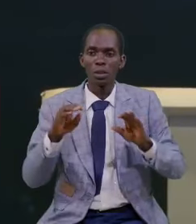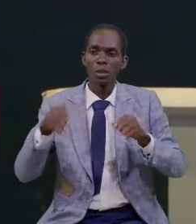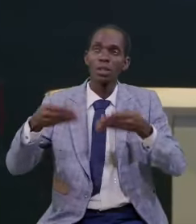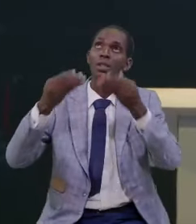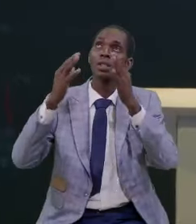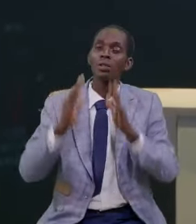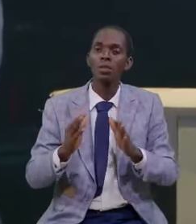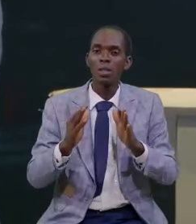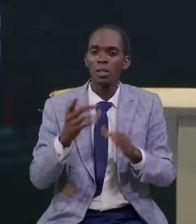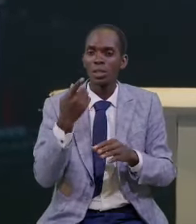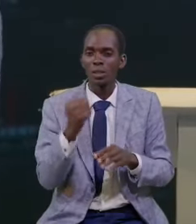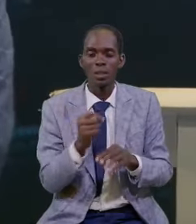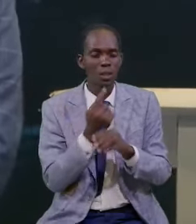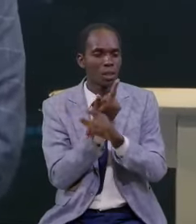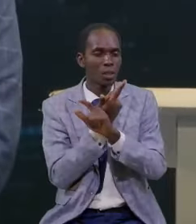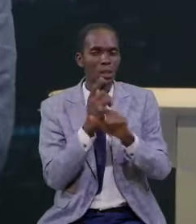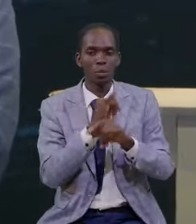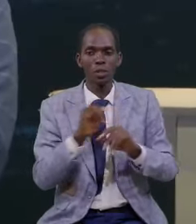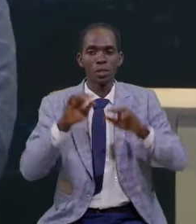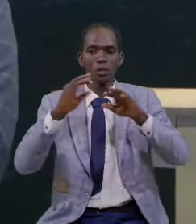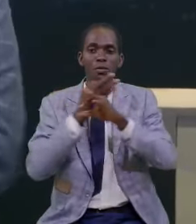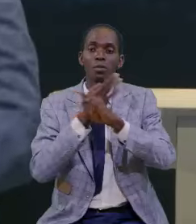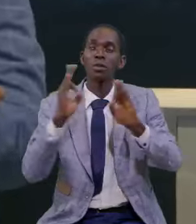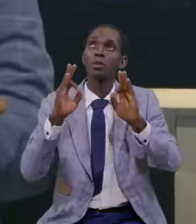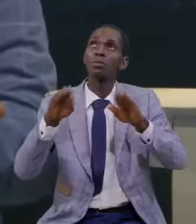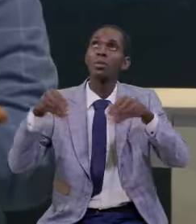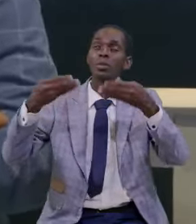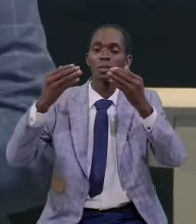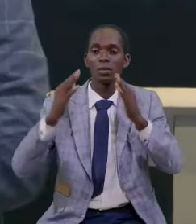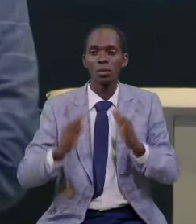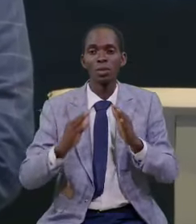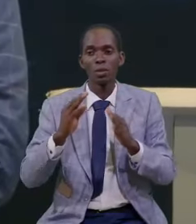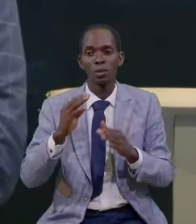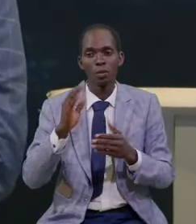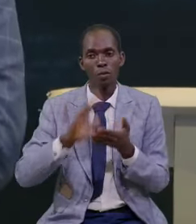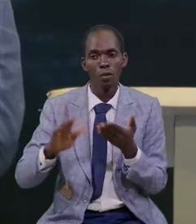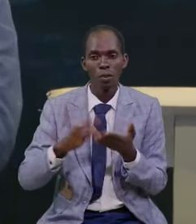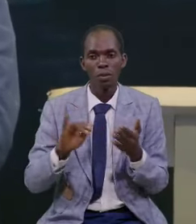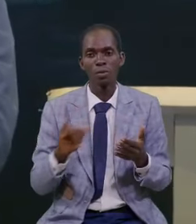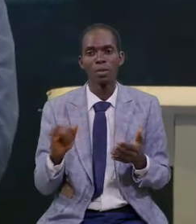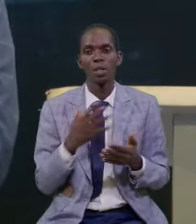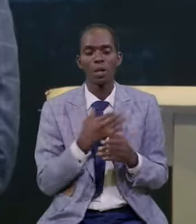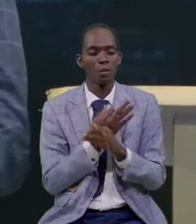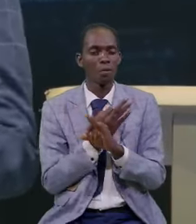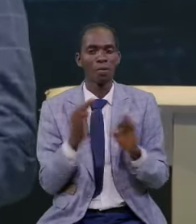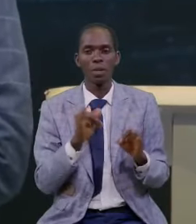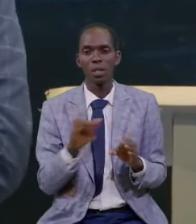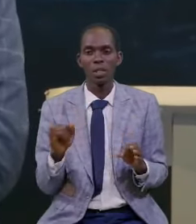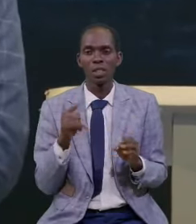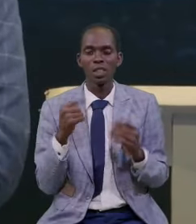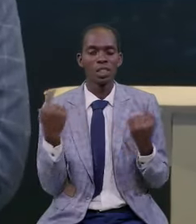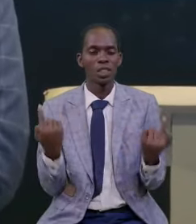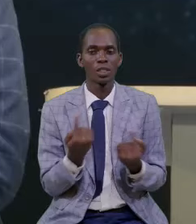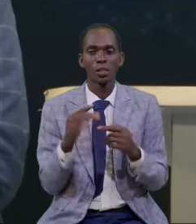liberating freedom giver, forgiving and freeing the sinful from